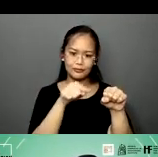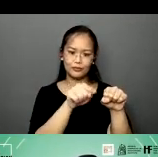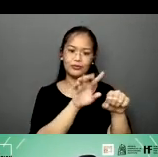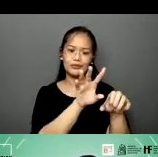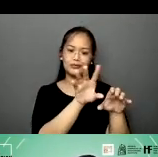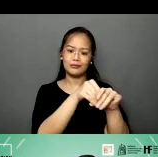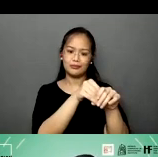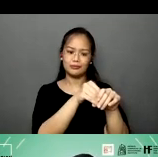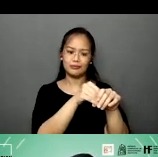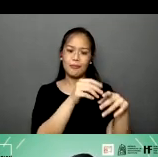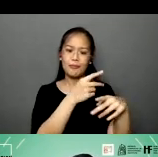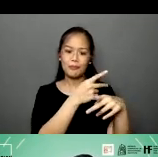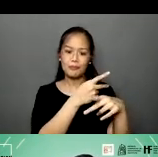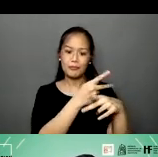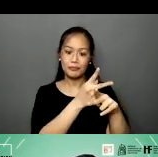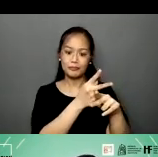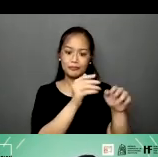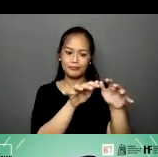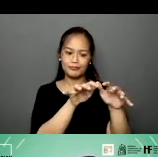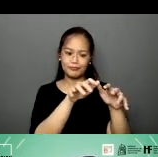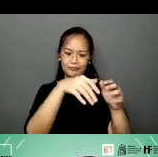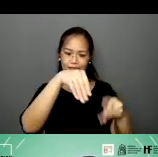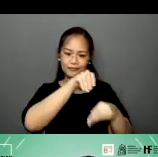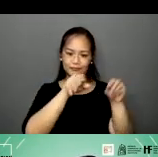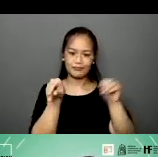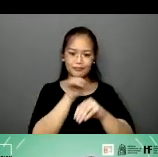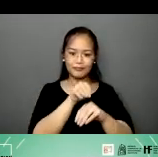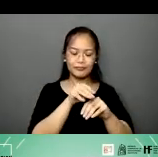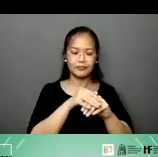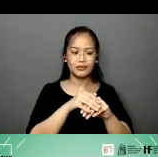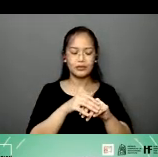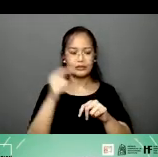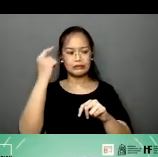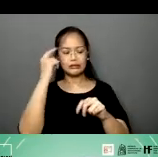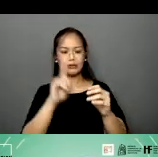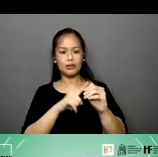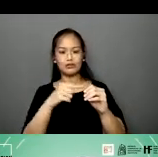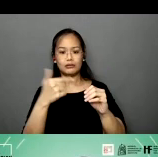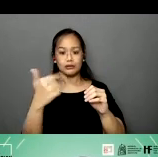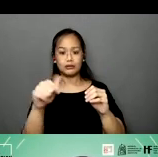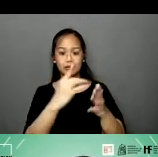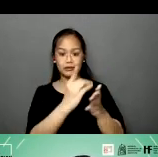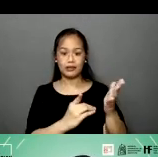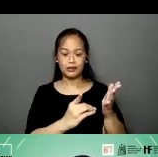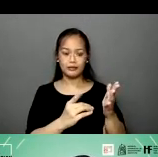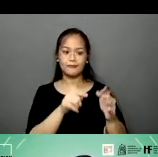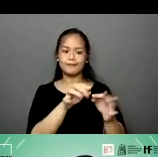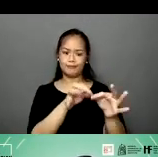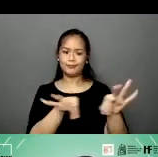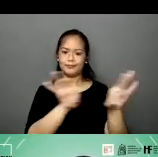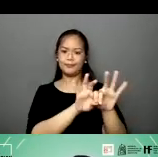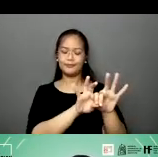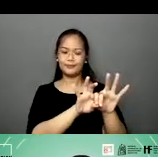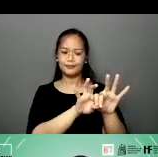someone who practices industrial design, and in this case, because we're looking at green design specifically, packaging is actually a very interesting and